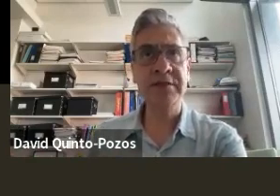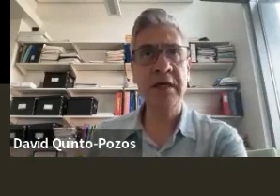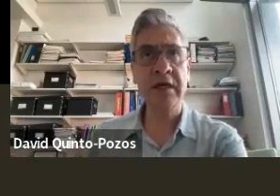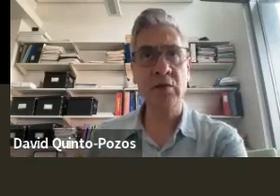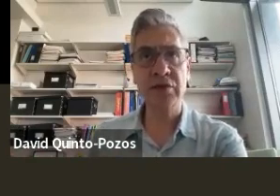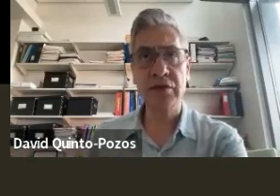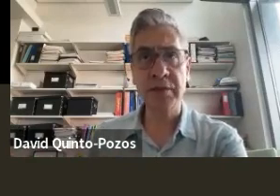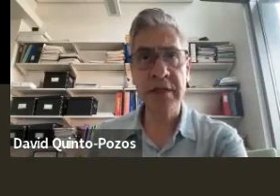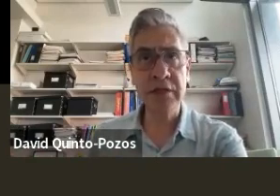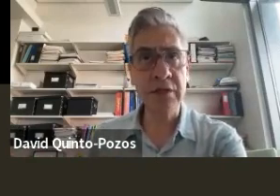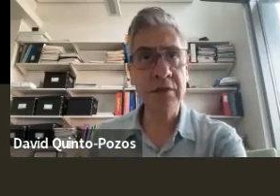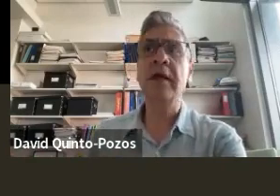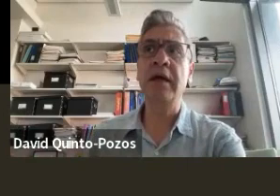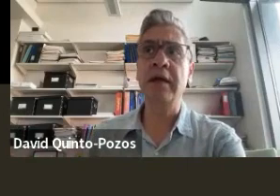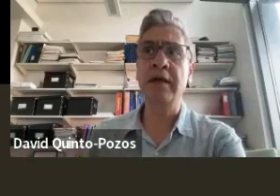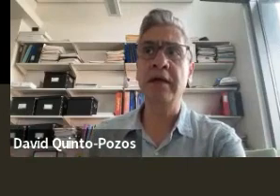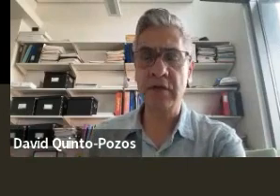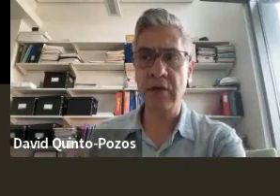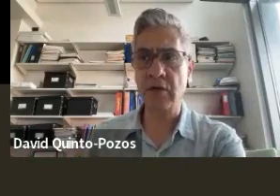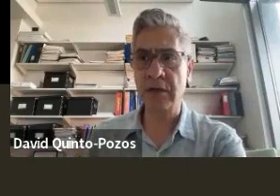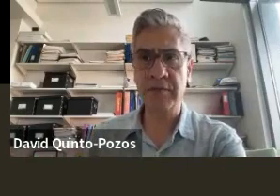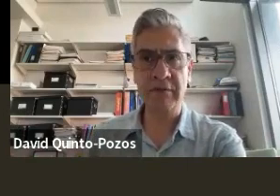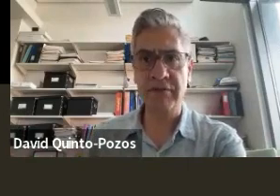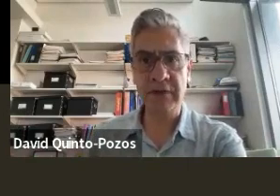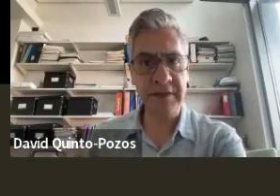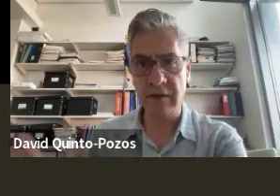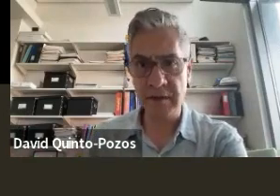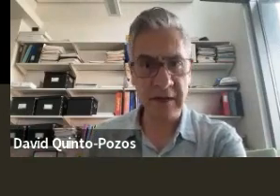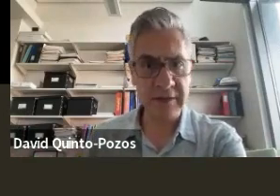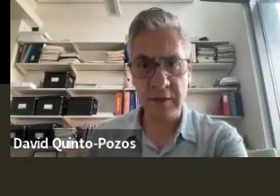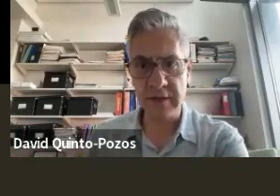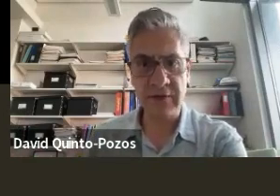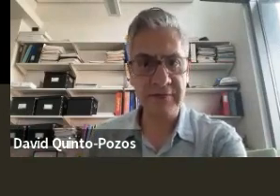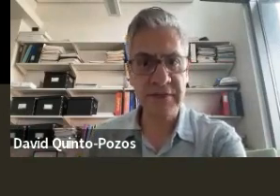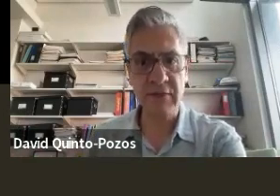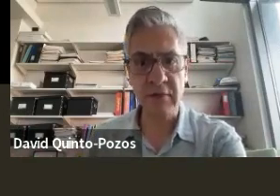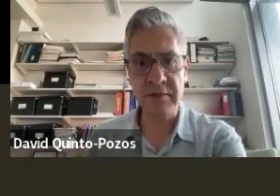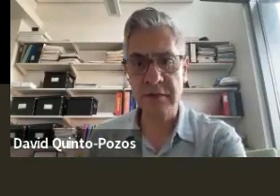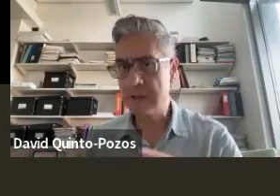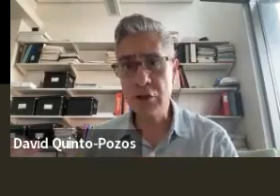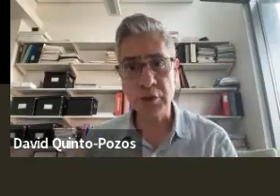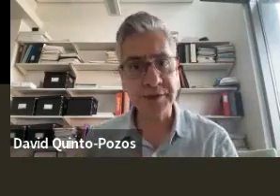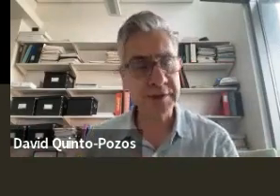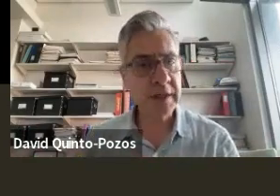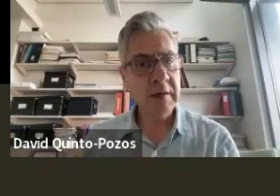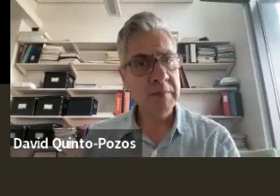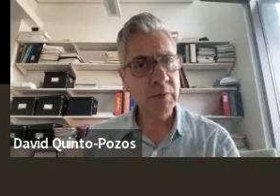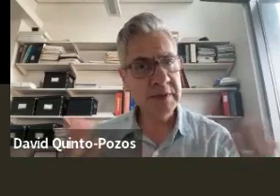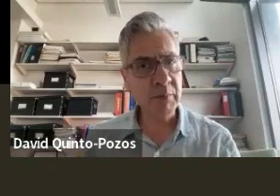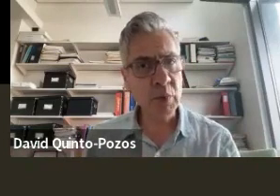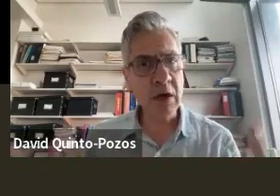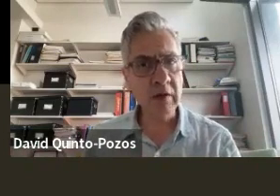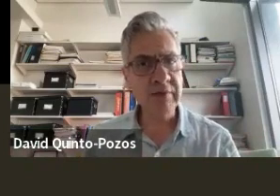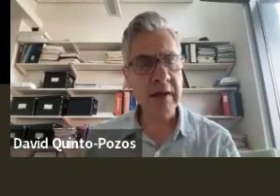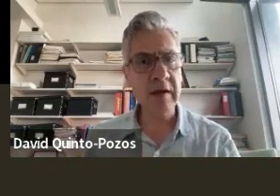worked on sign language interpretation and, a little bit of this and a little bit of that. So I kind of have several interests. The reason